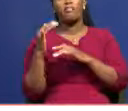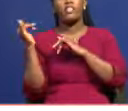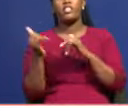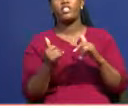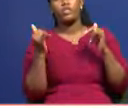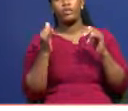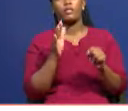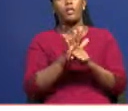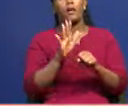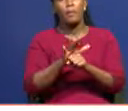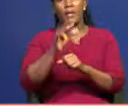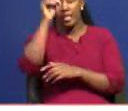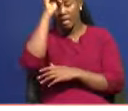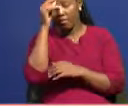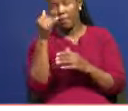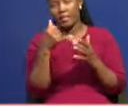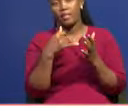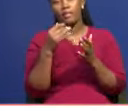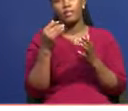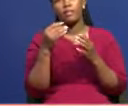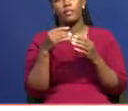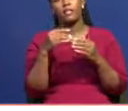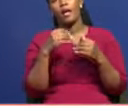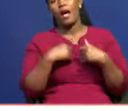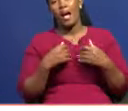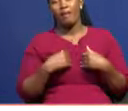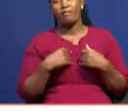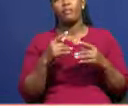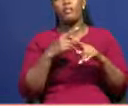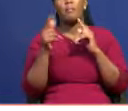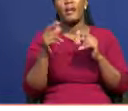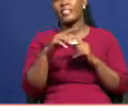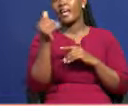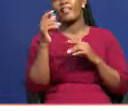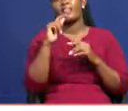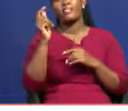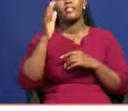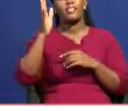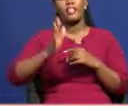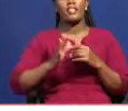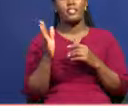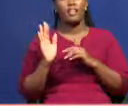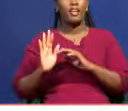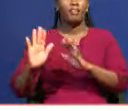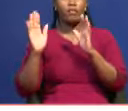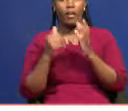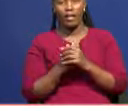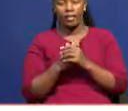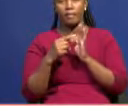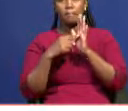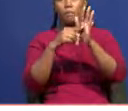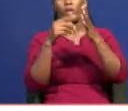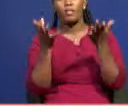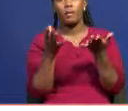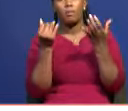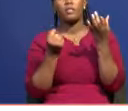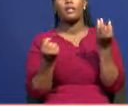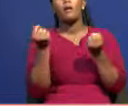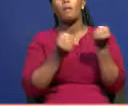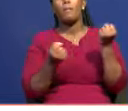very government agencies that they have, but left the rest of the Kenyans out of it. Okay. Besides the motor vehicle